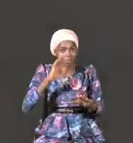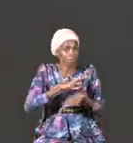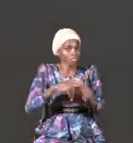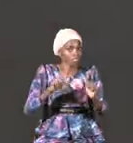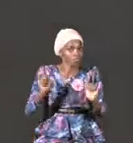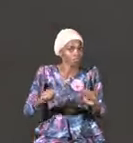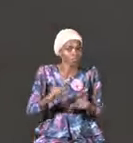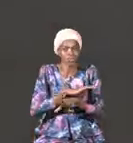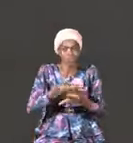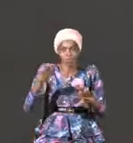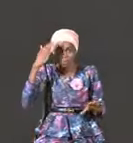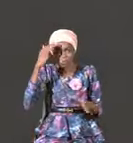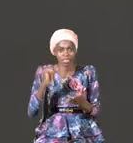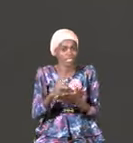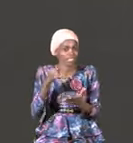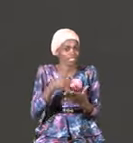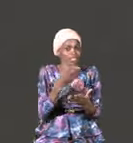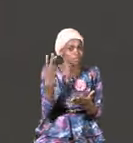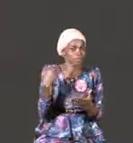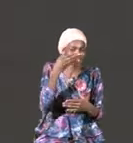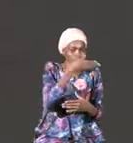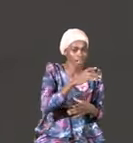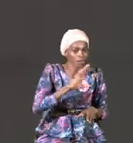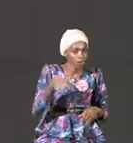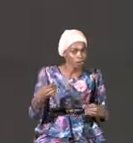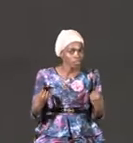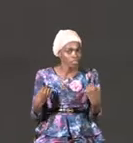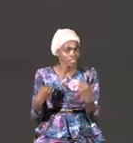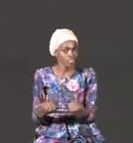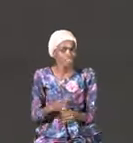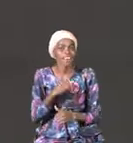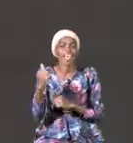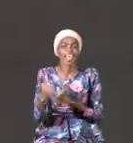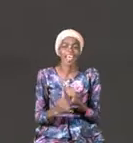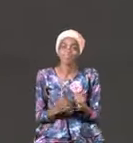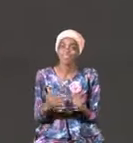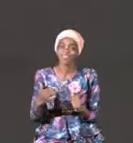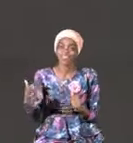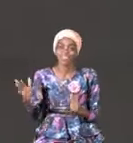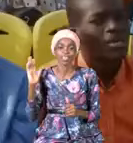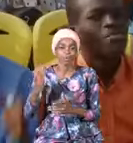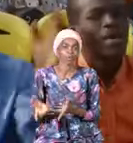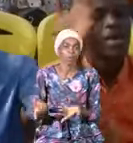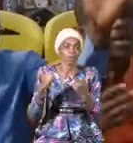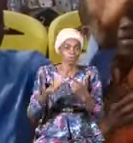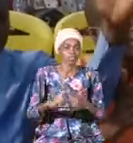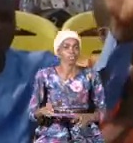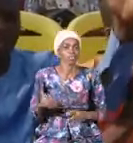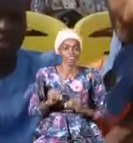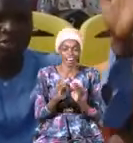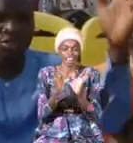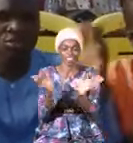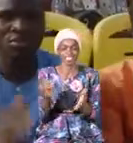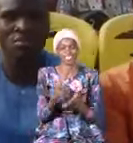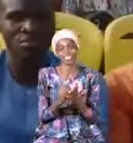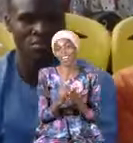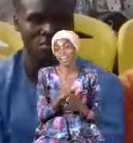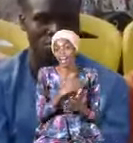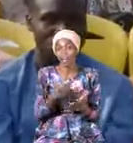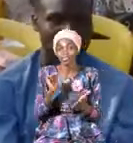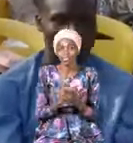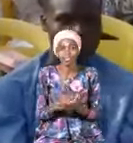know were there, all of a sudden, everything will come to light. And that